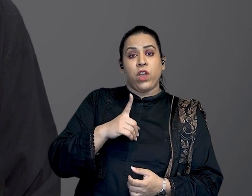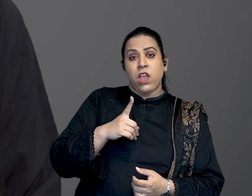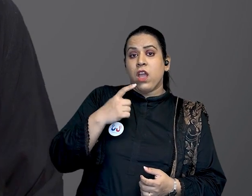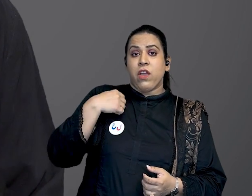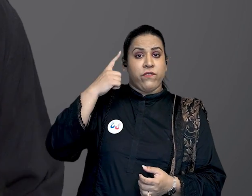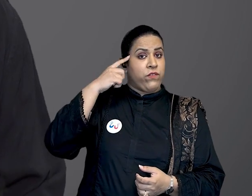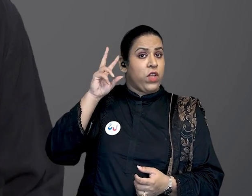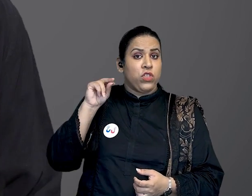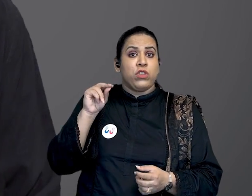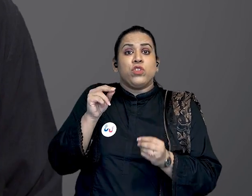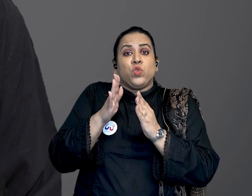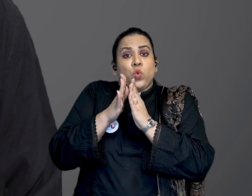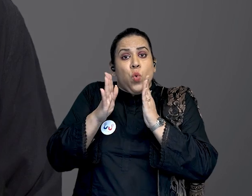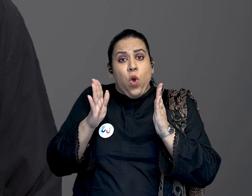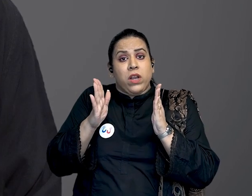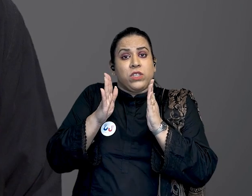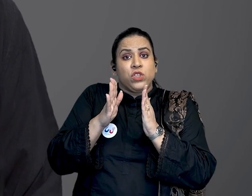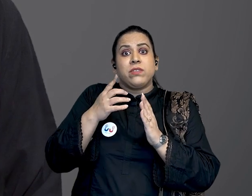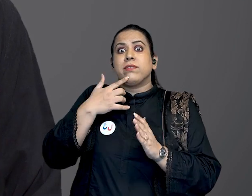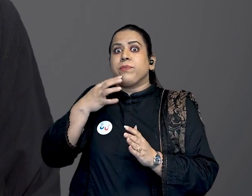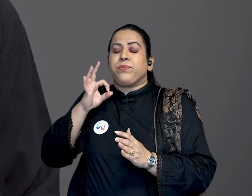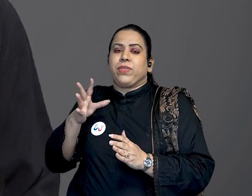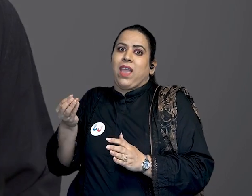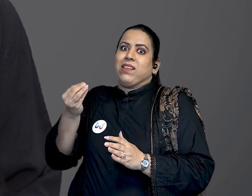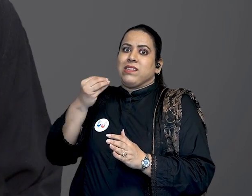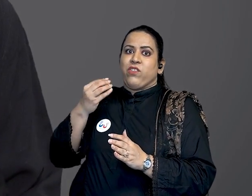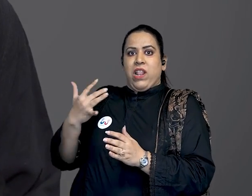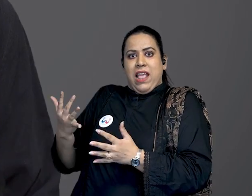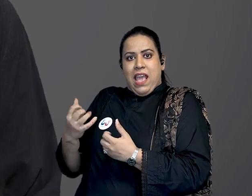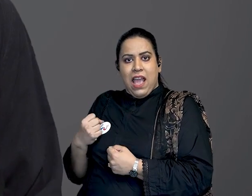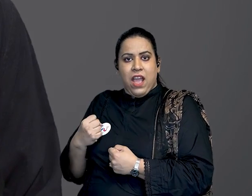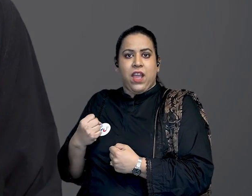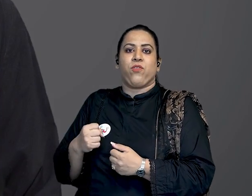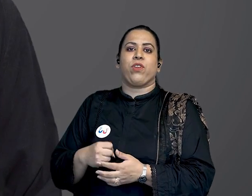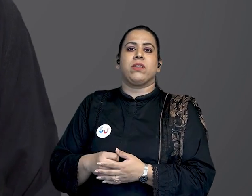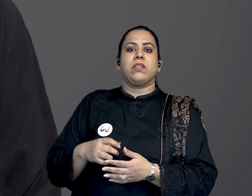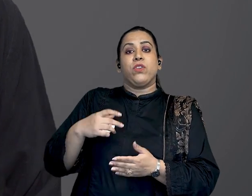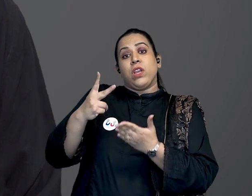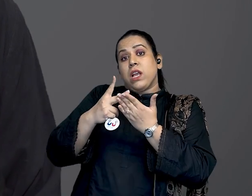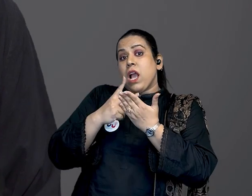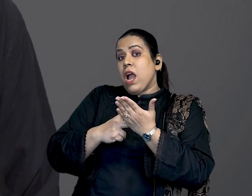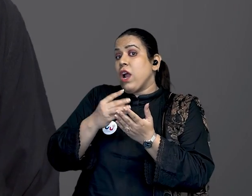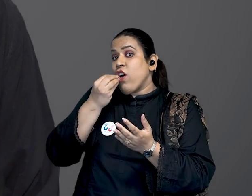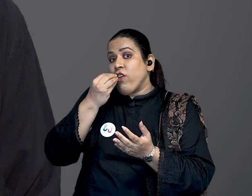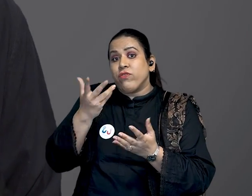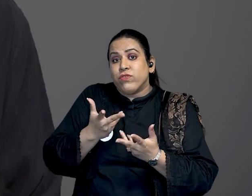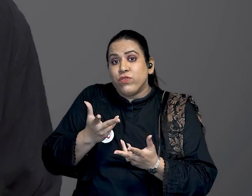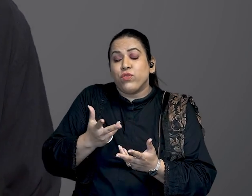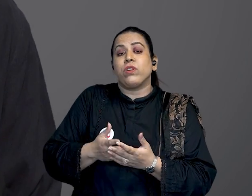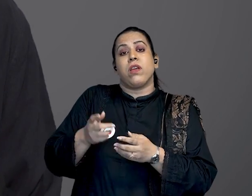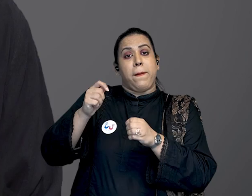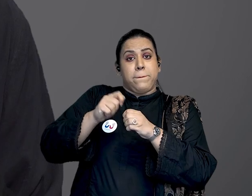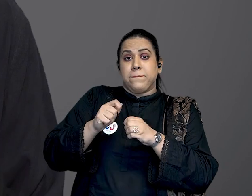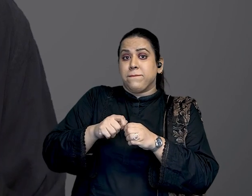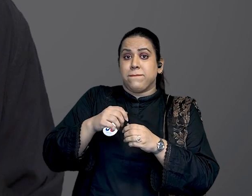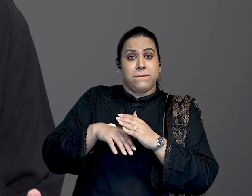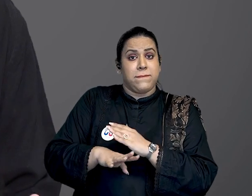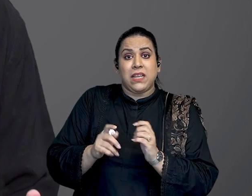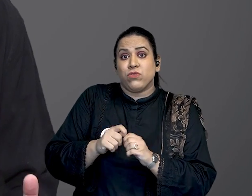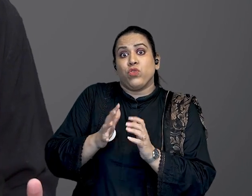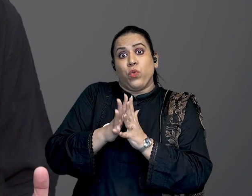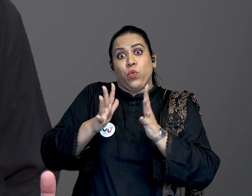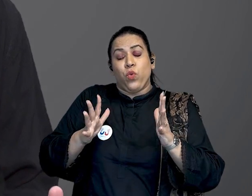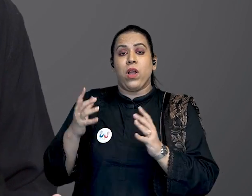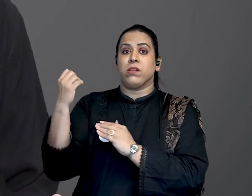in the market and we started producing those kind of things and making people understand, okay, the quantities of food really matter, and